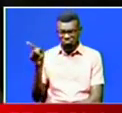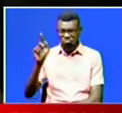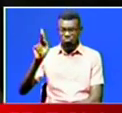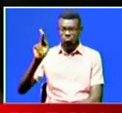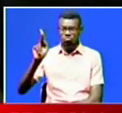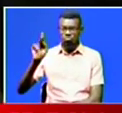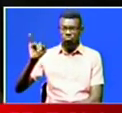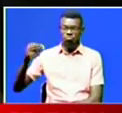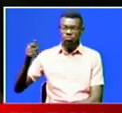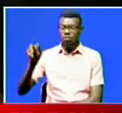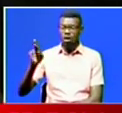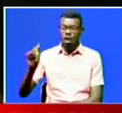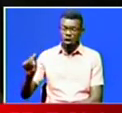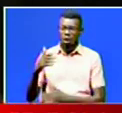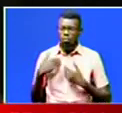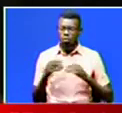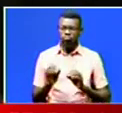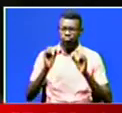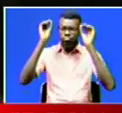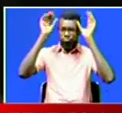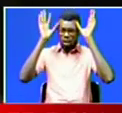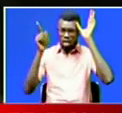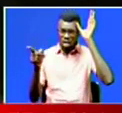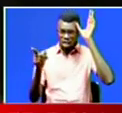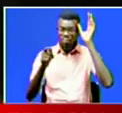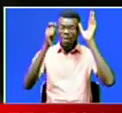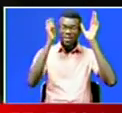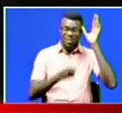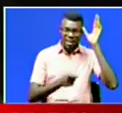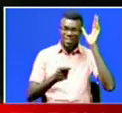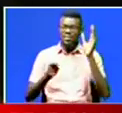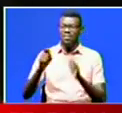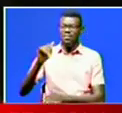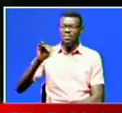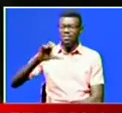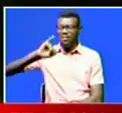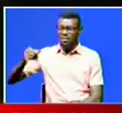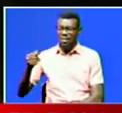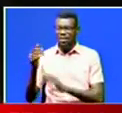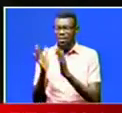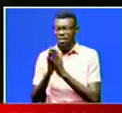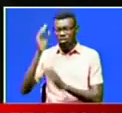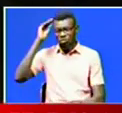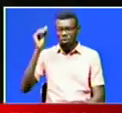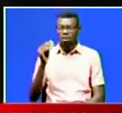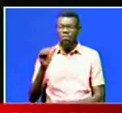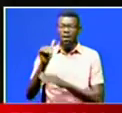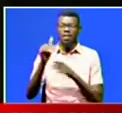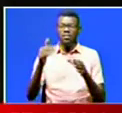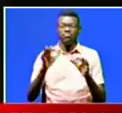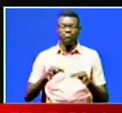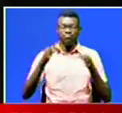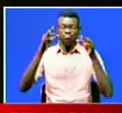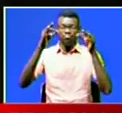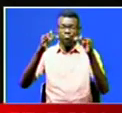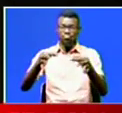a surprise move that caught both the Hague-based judges and Somalia off guard, requested for a postponement of the hearing to reconstitute